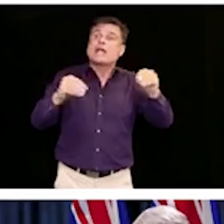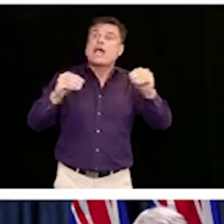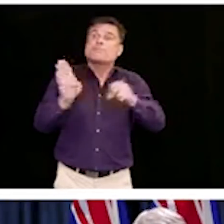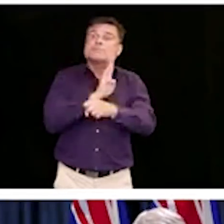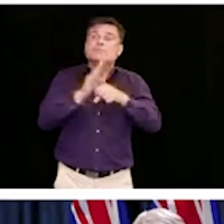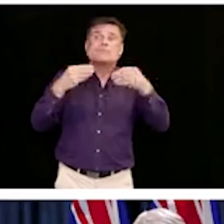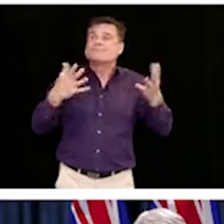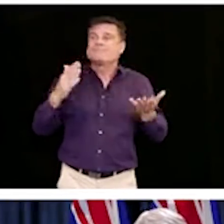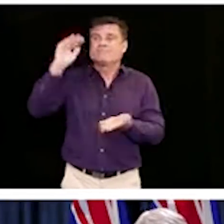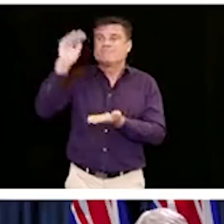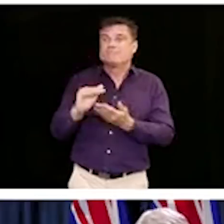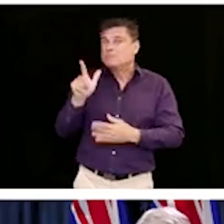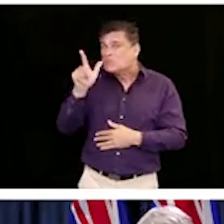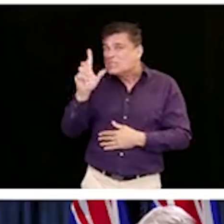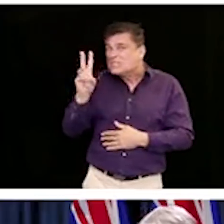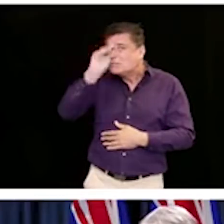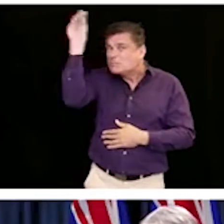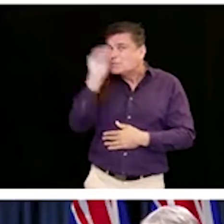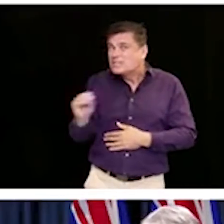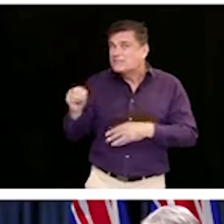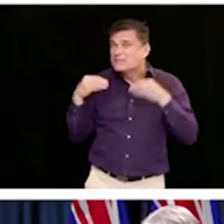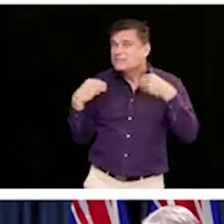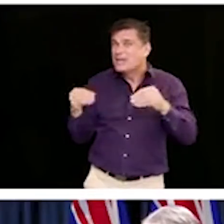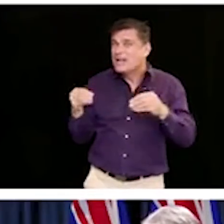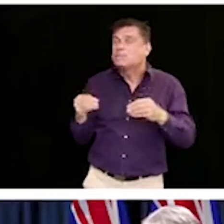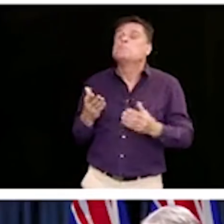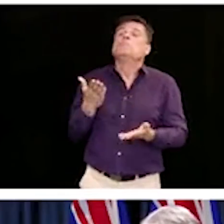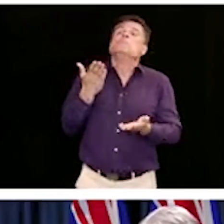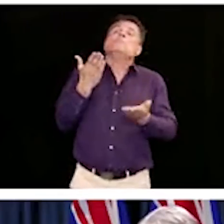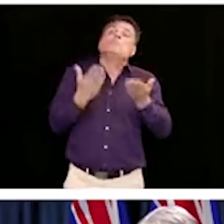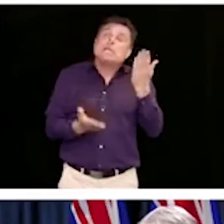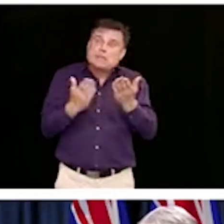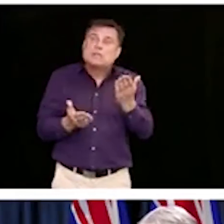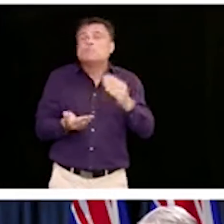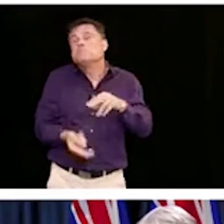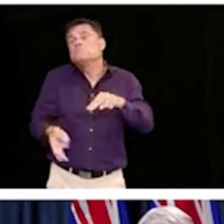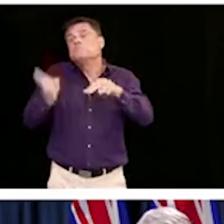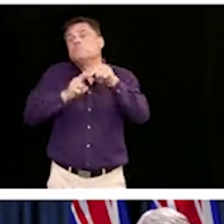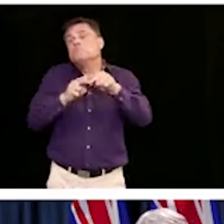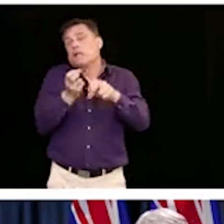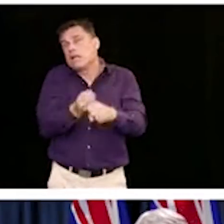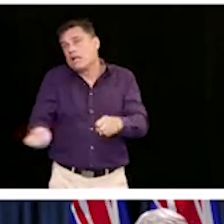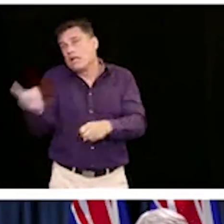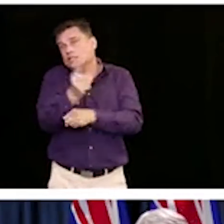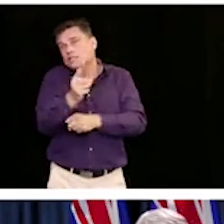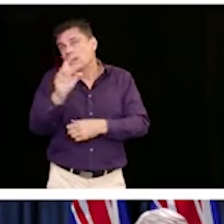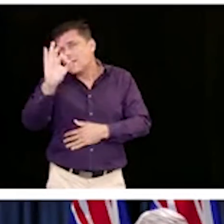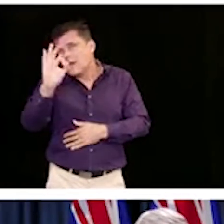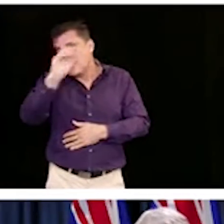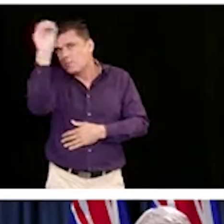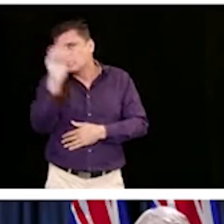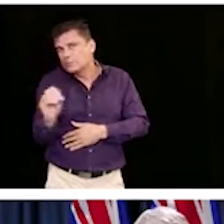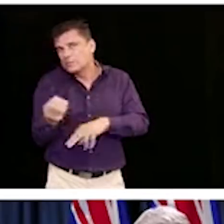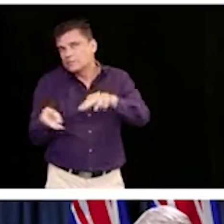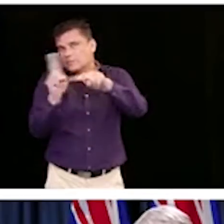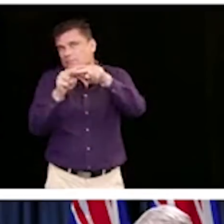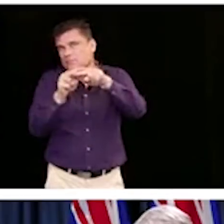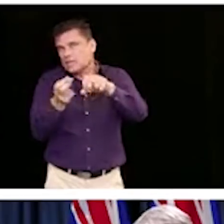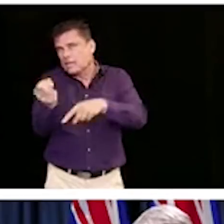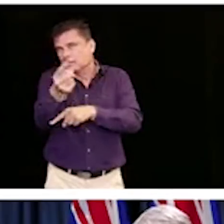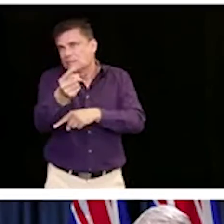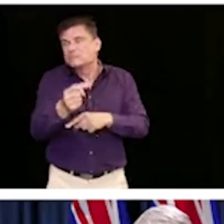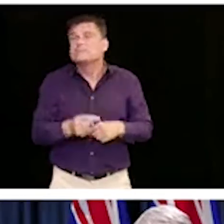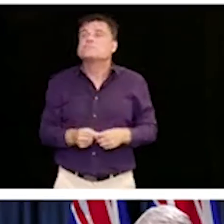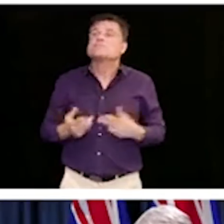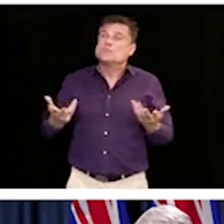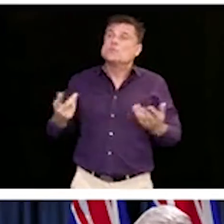27.6% in 2020, followed by possible growth of 9.3% in 2021. And again, we